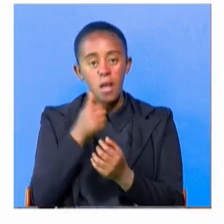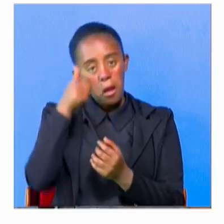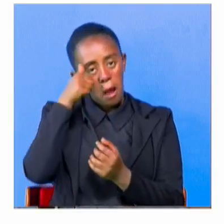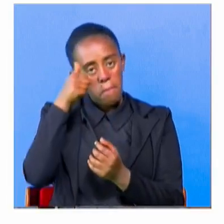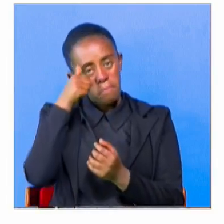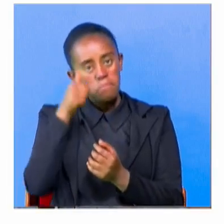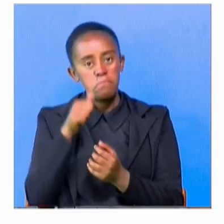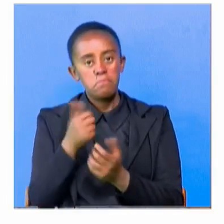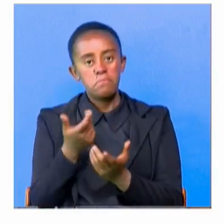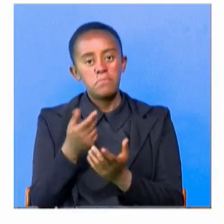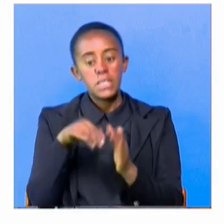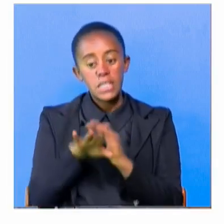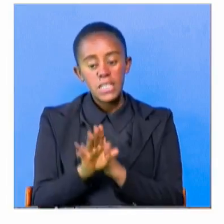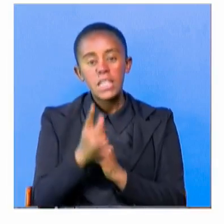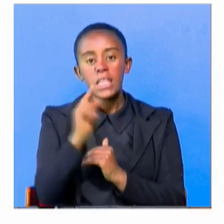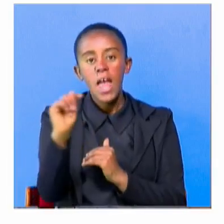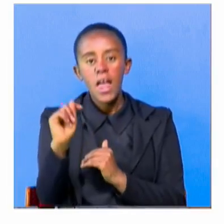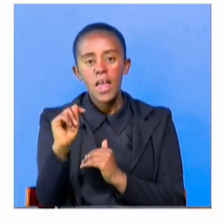in the kitchen.